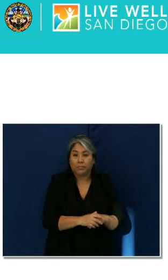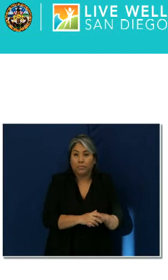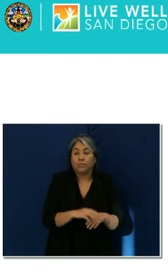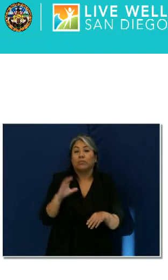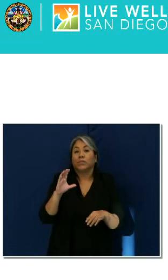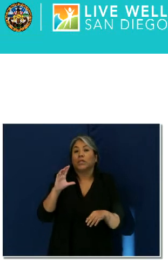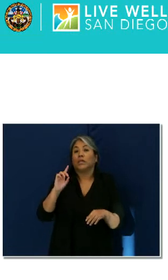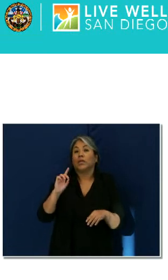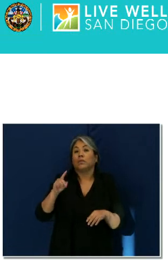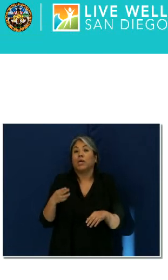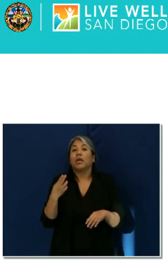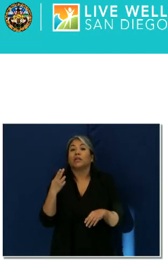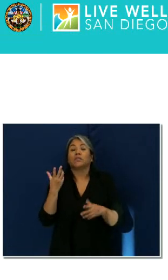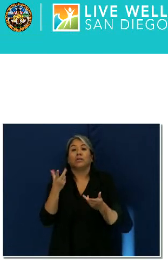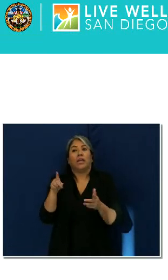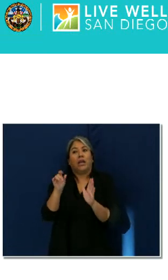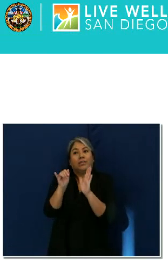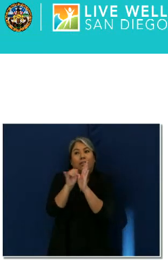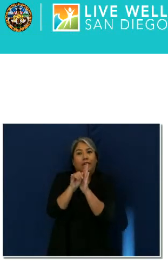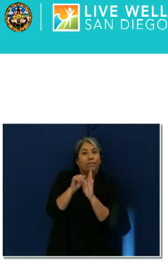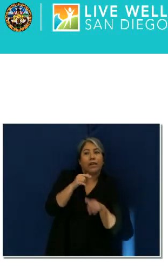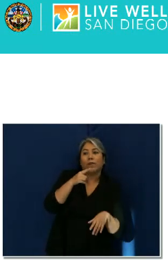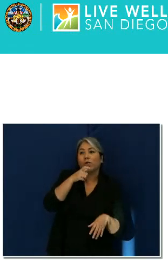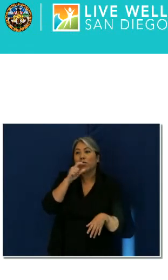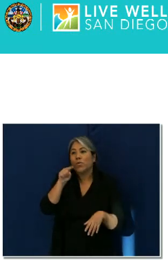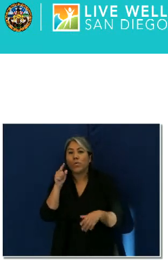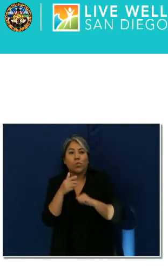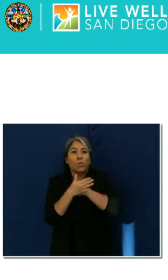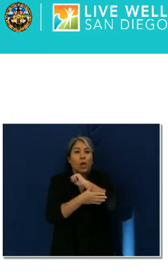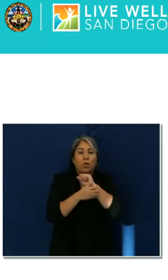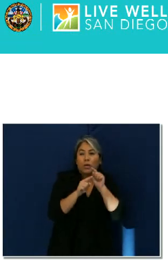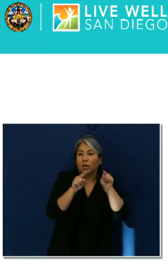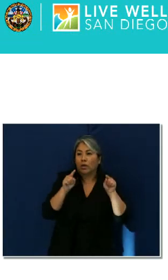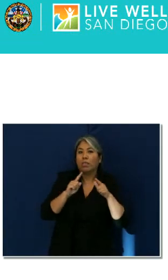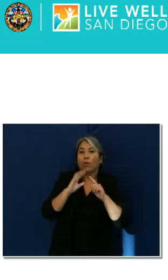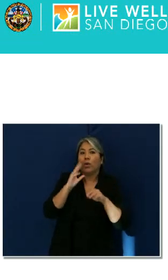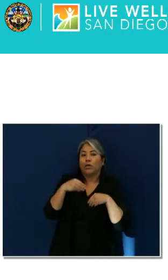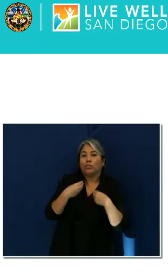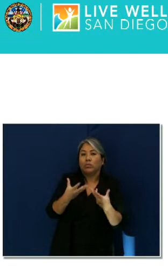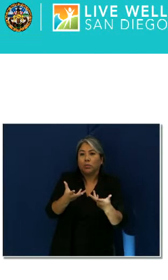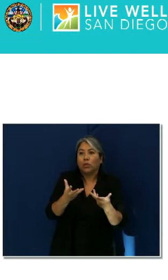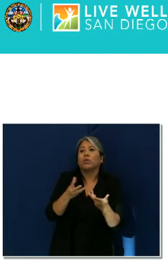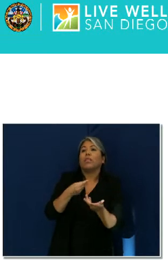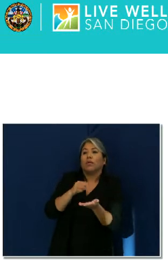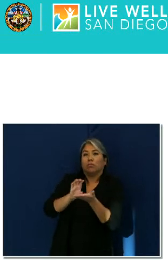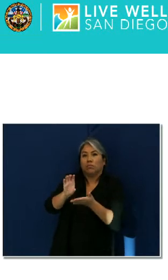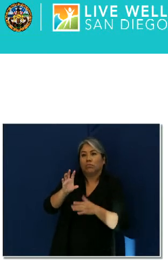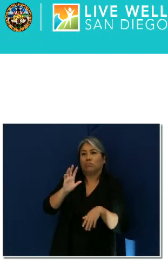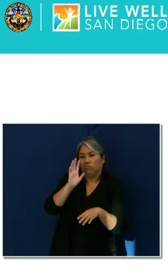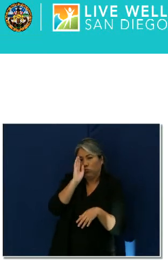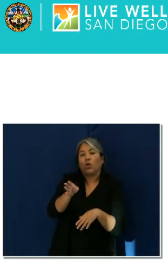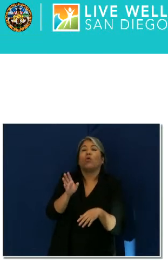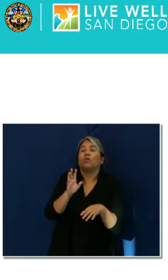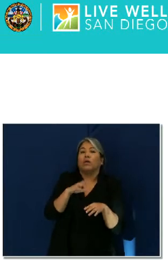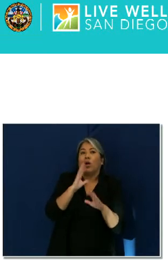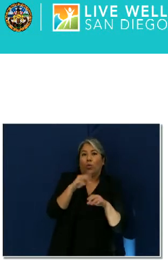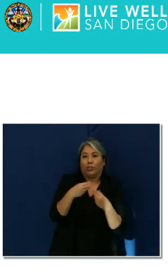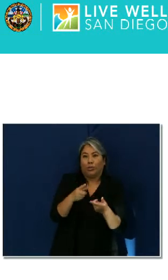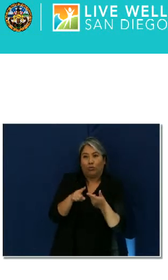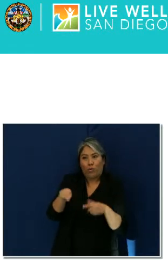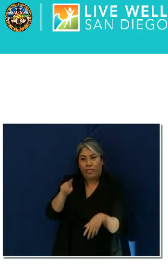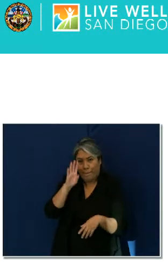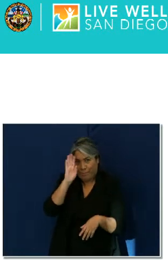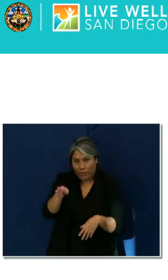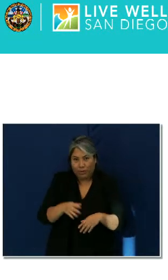CDPH identified multi-county entities and will distribute to them directly. The County of San